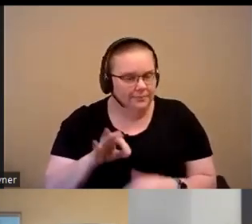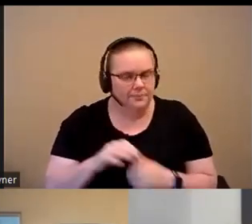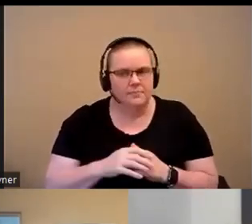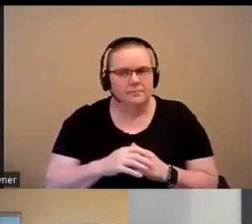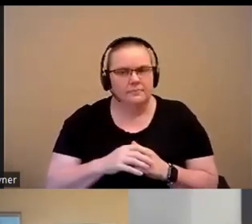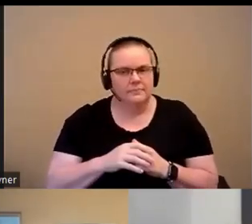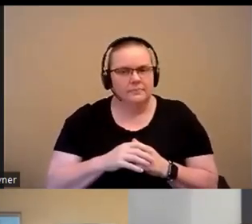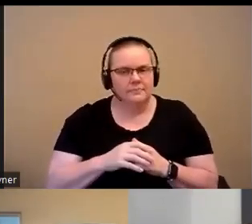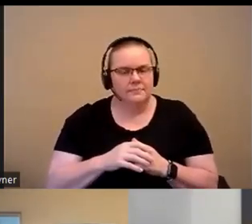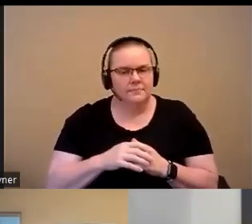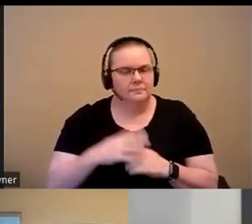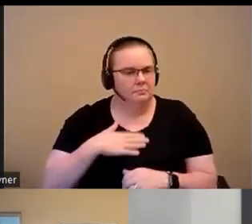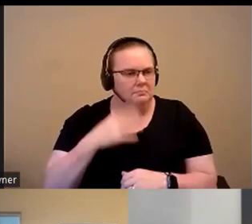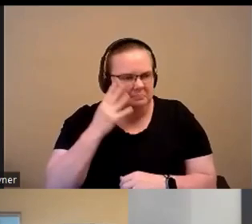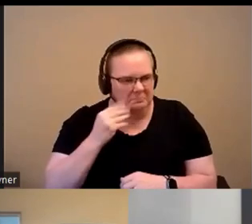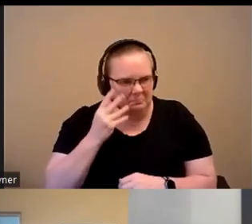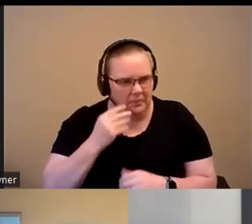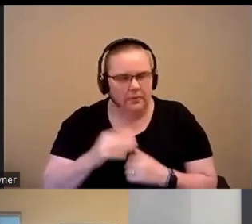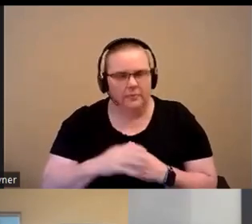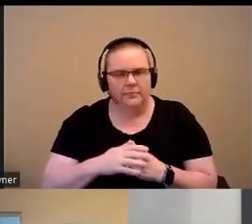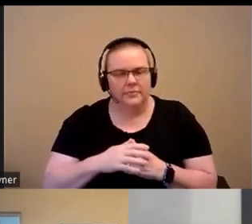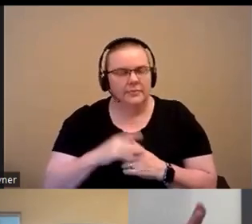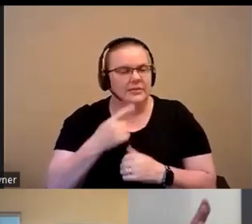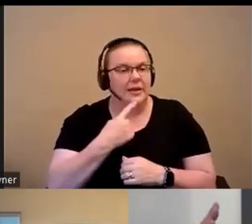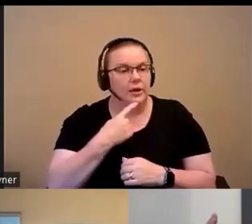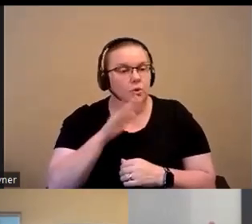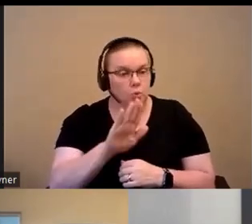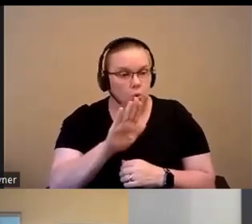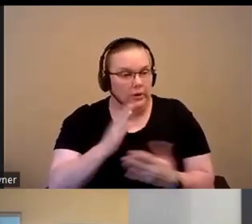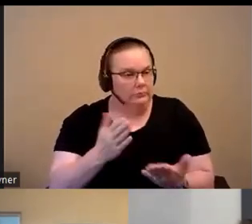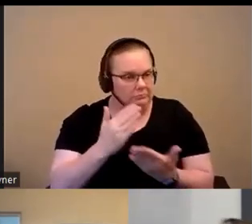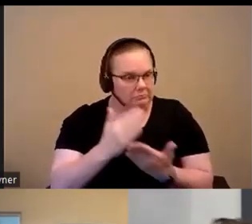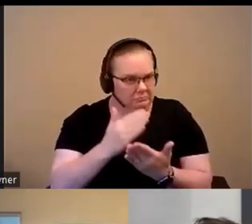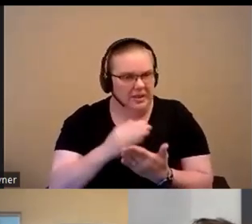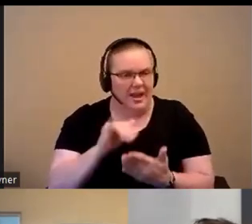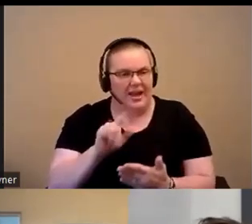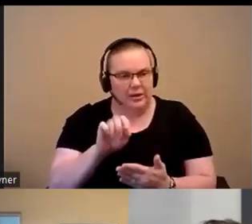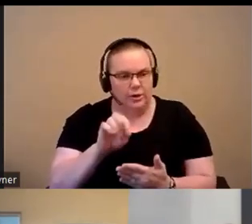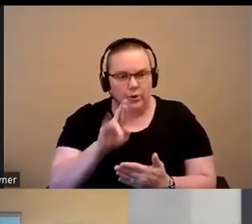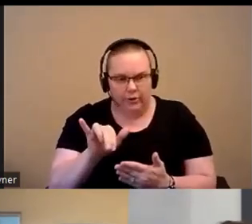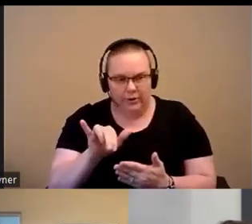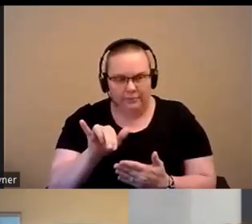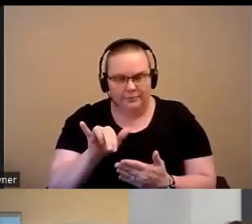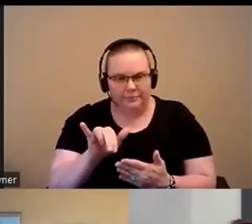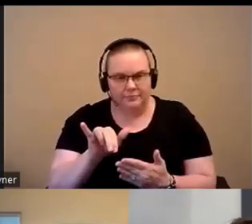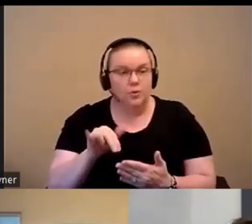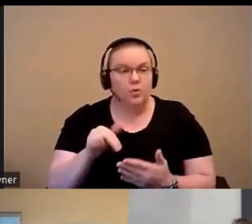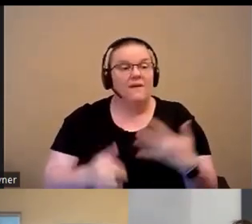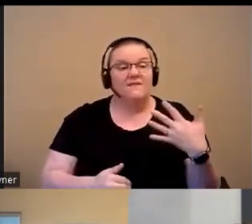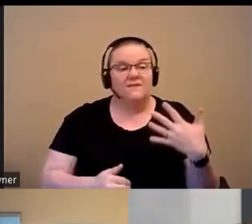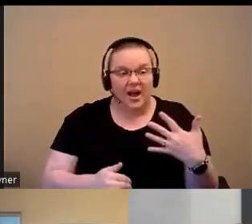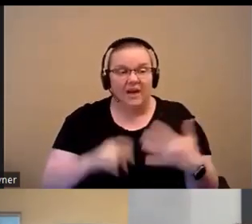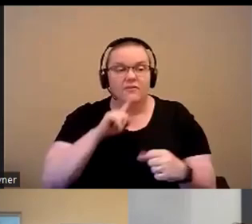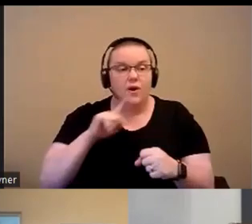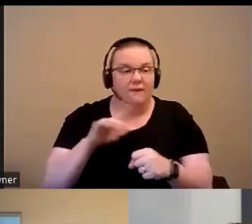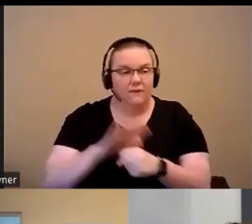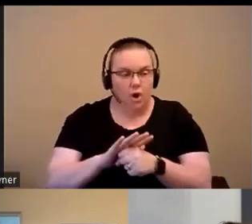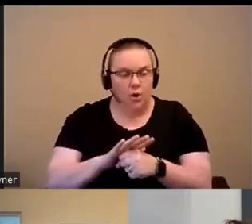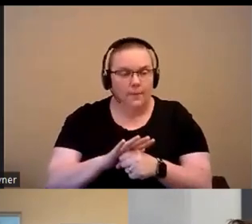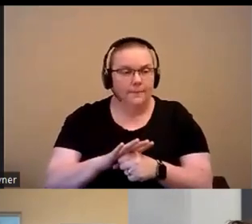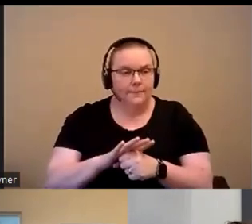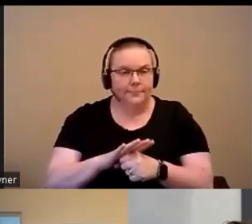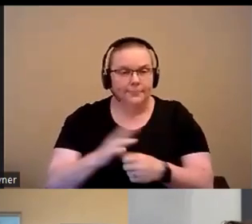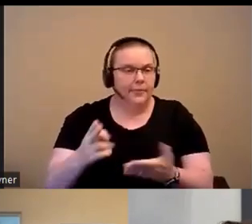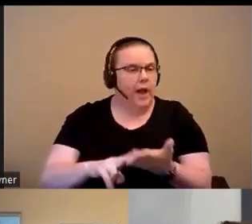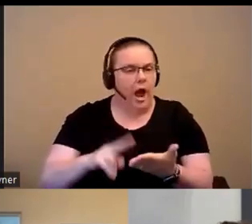presenting say what your itinerary is you've got five confirmed contracted dates in